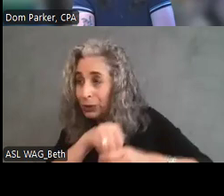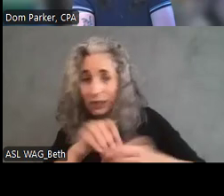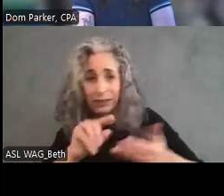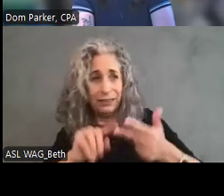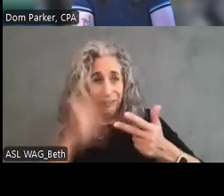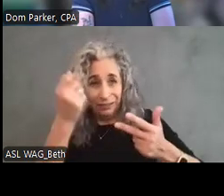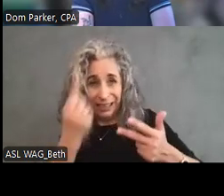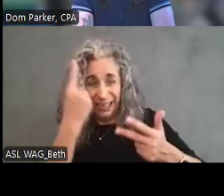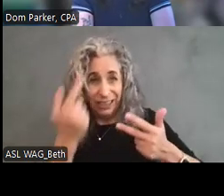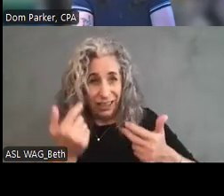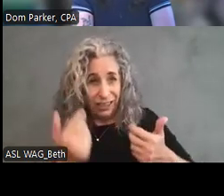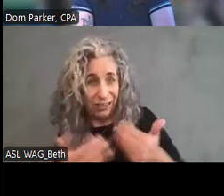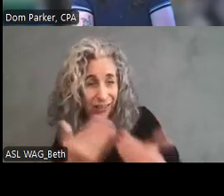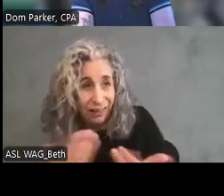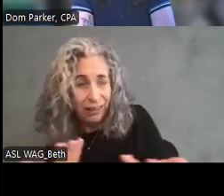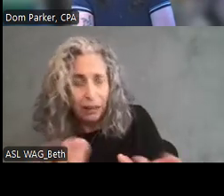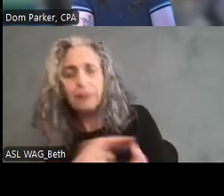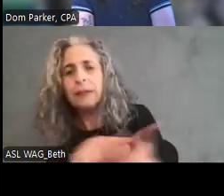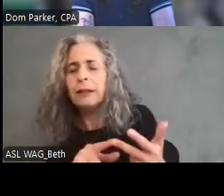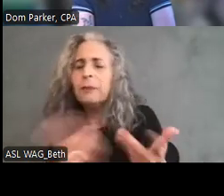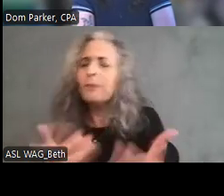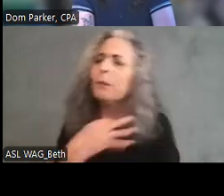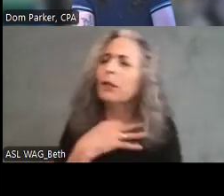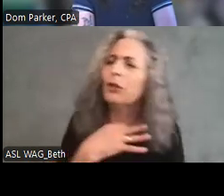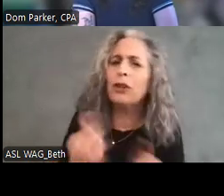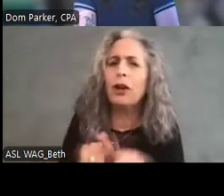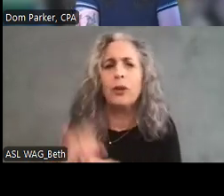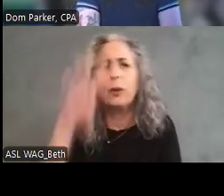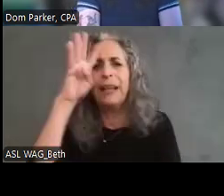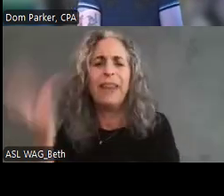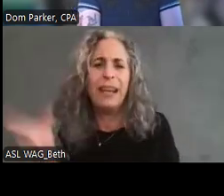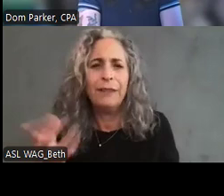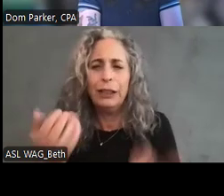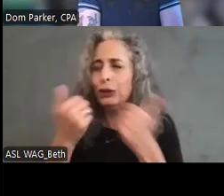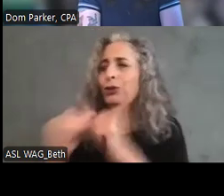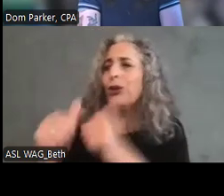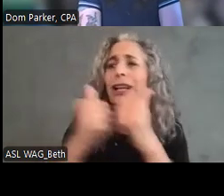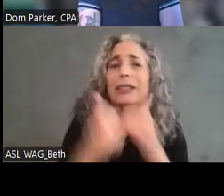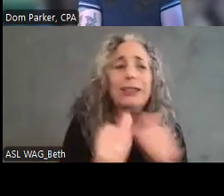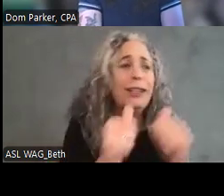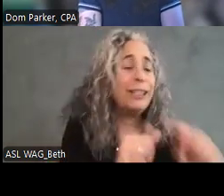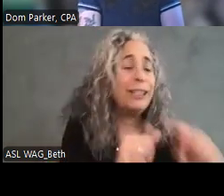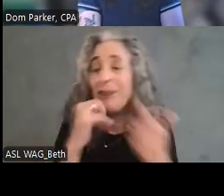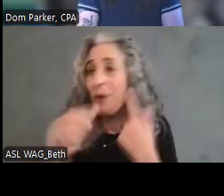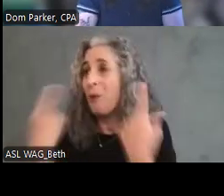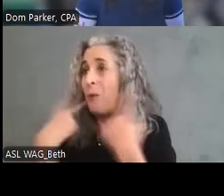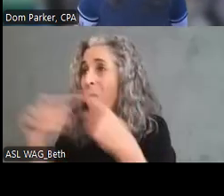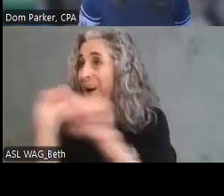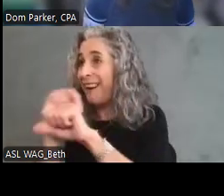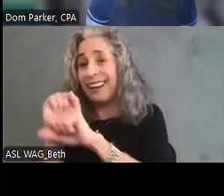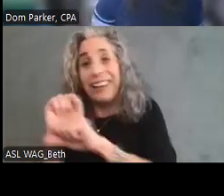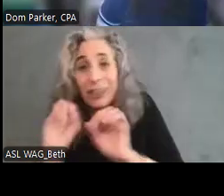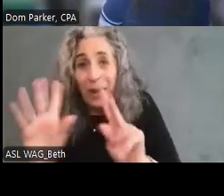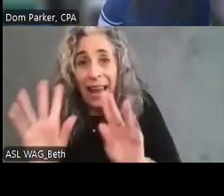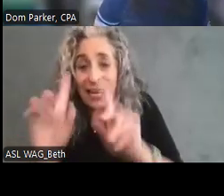then, of course, just be curious and innovative. Try things. If it doesn't work, you know it doesn't work and you can test it